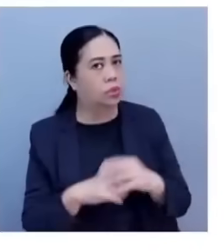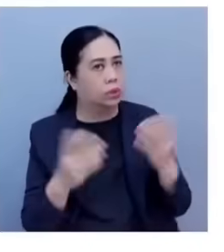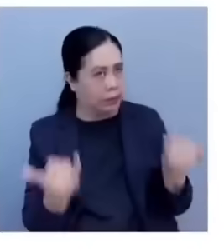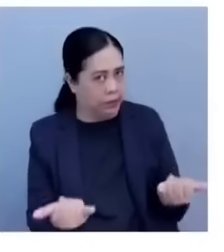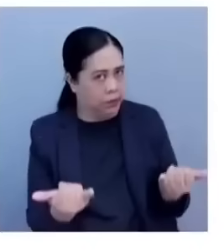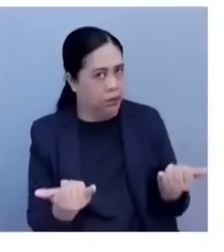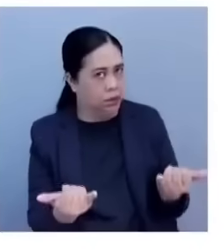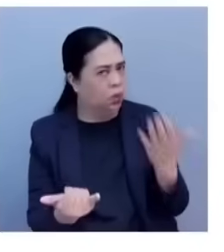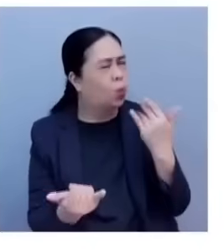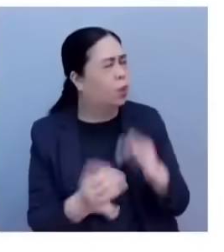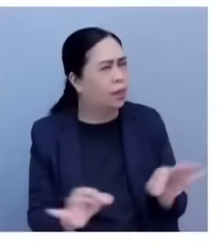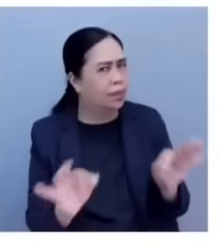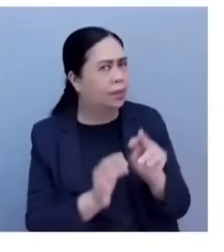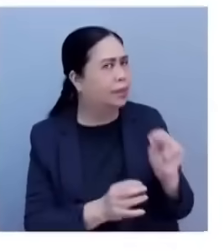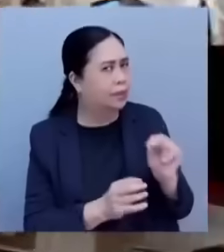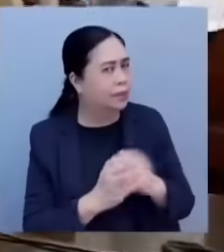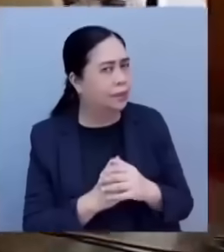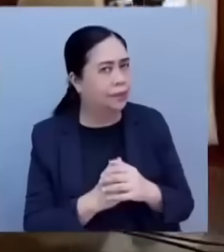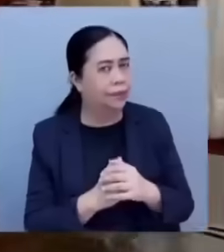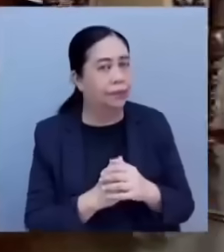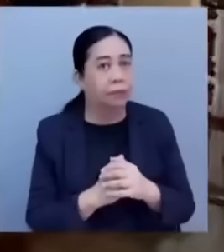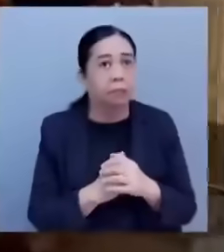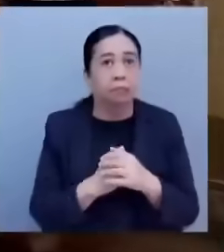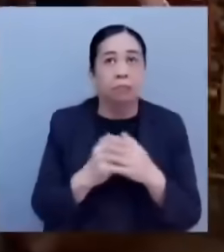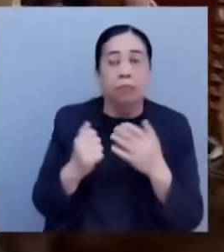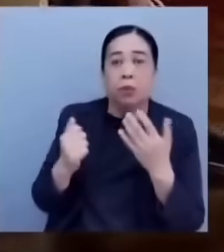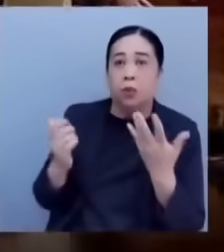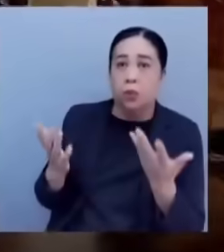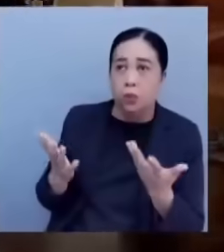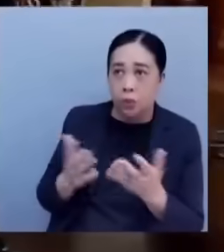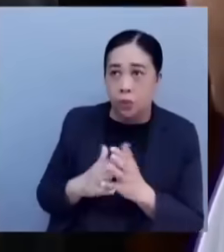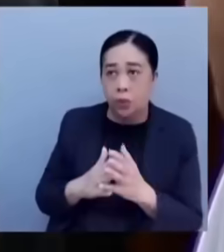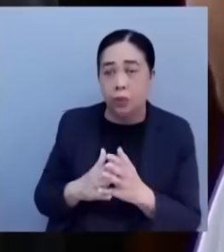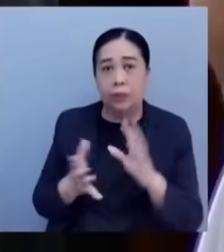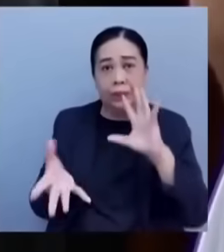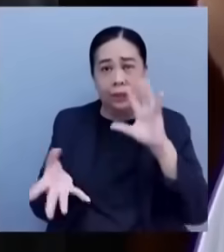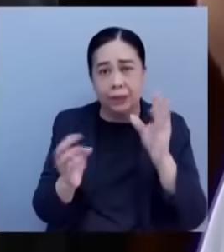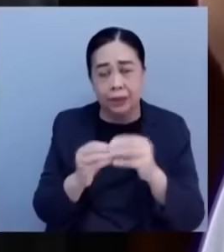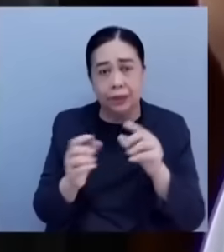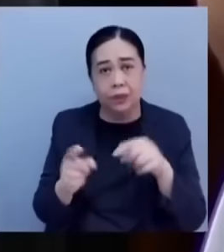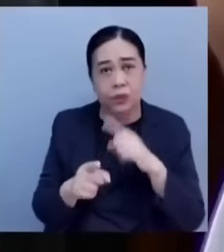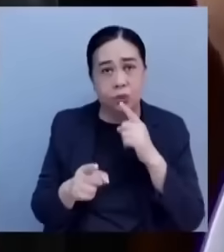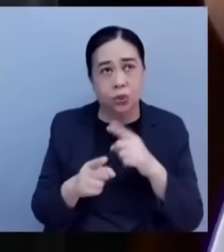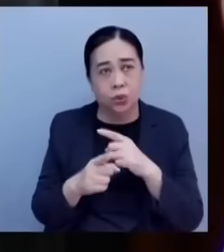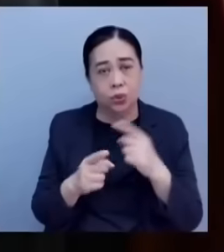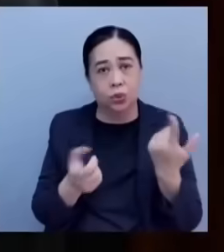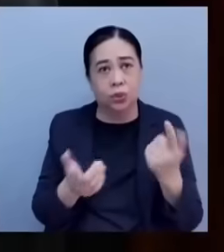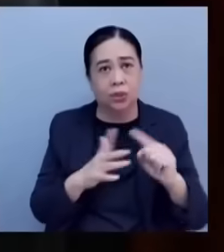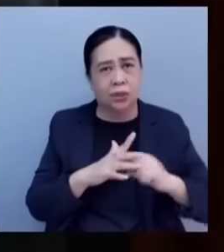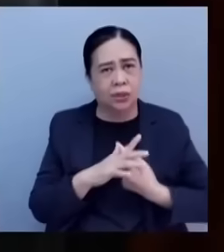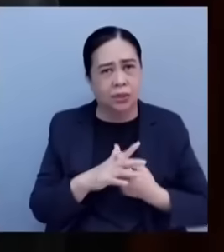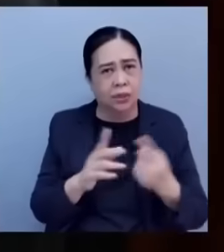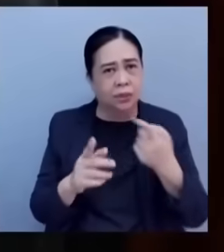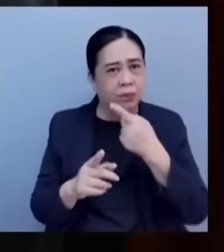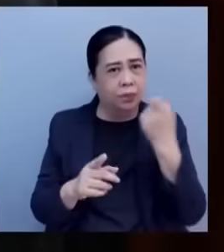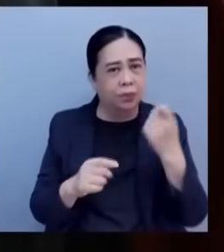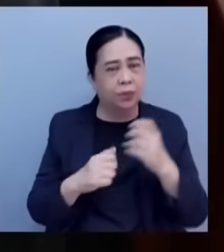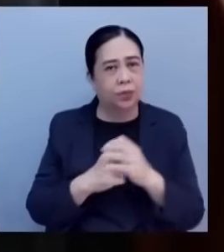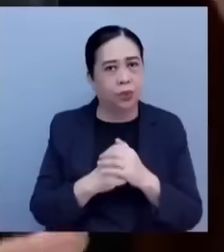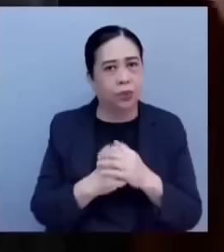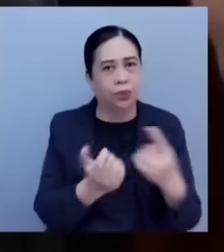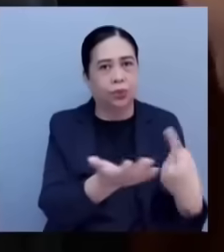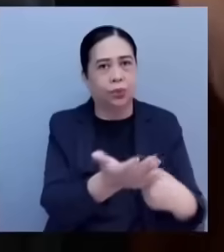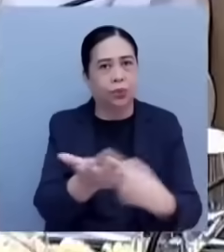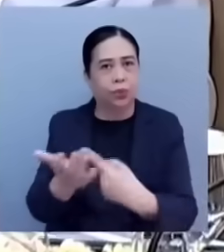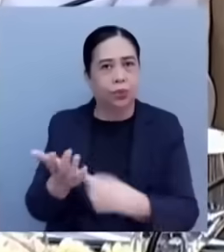now? Well, this entire thing was actually triggered due to the deliberations